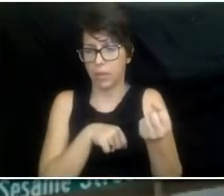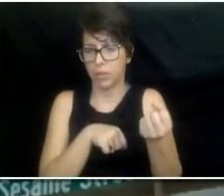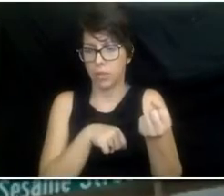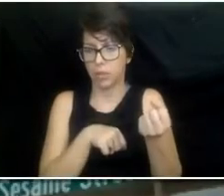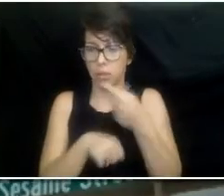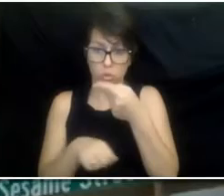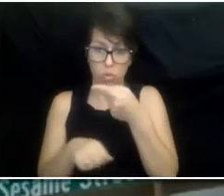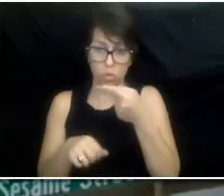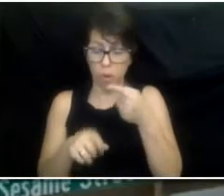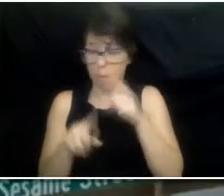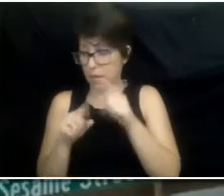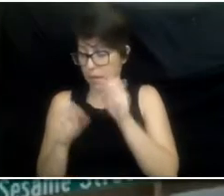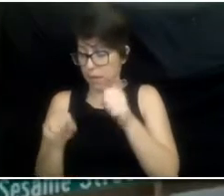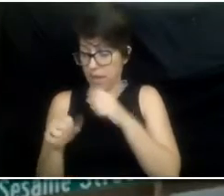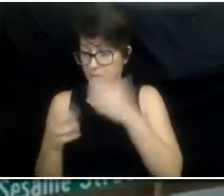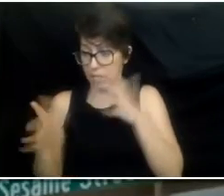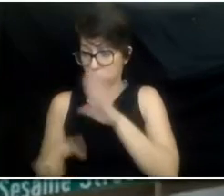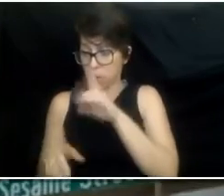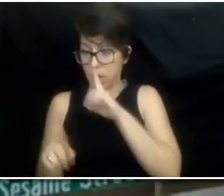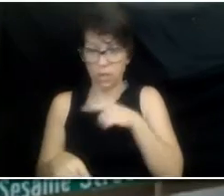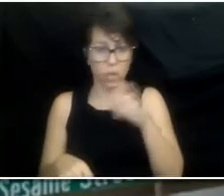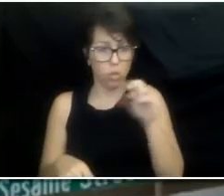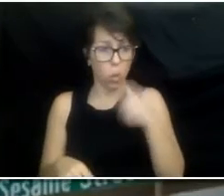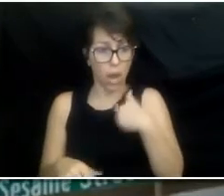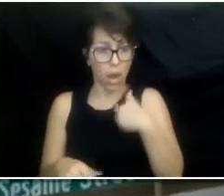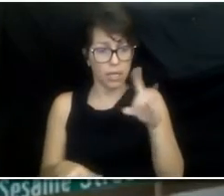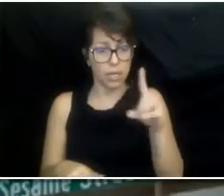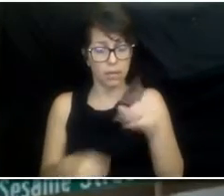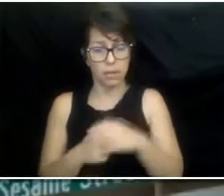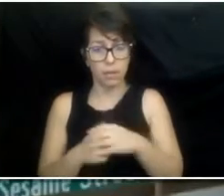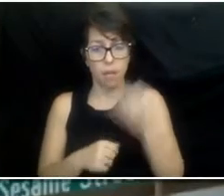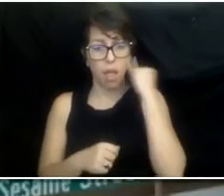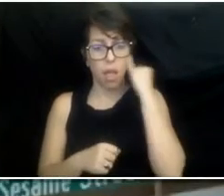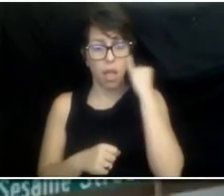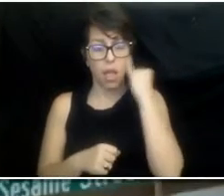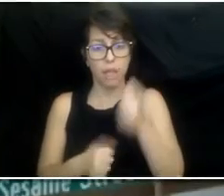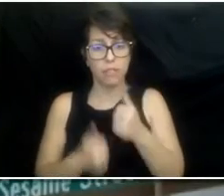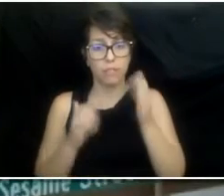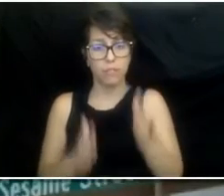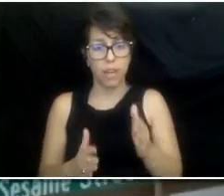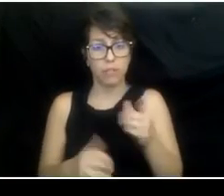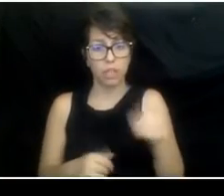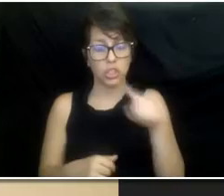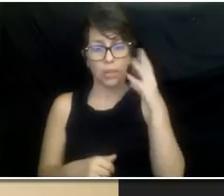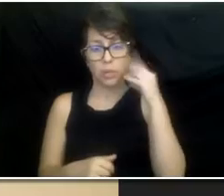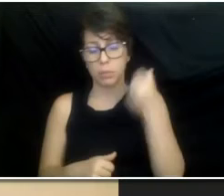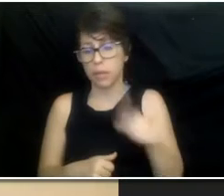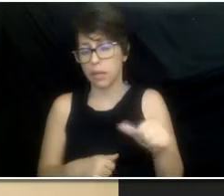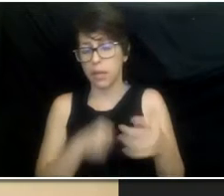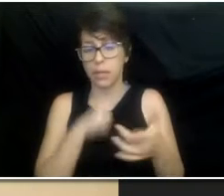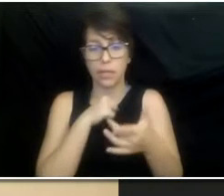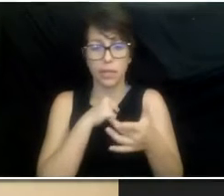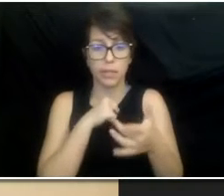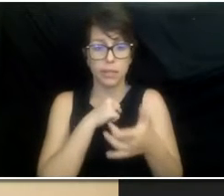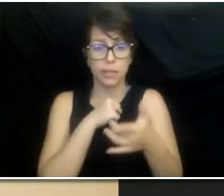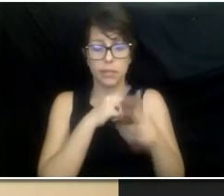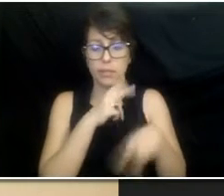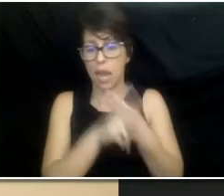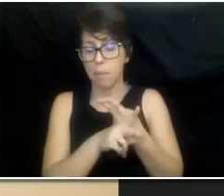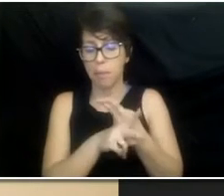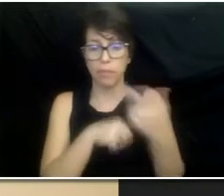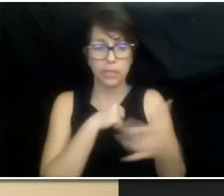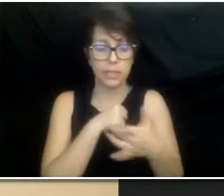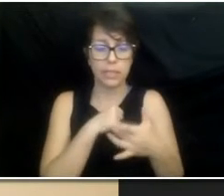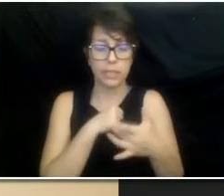it back to uh council member chair Richards um for your question thank you council member Rosen